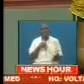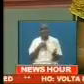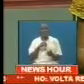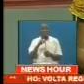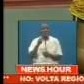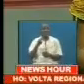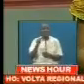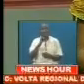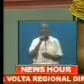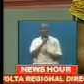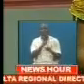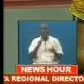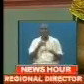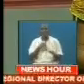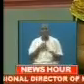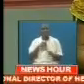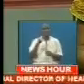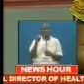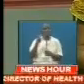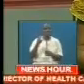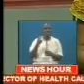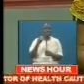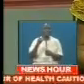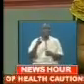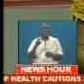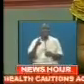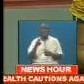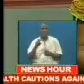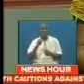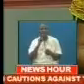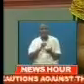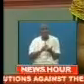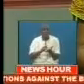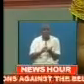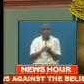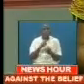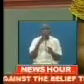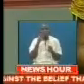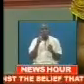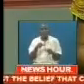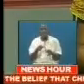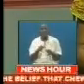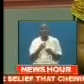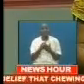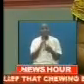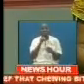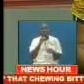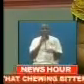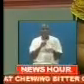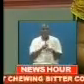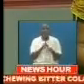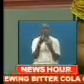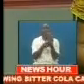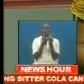other contagious diseases, including cholera, is regular and proper hand washing with soap and running water and the use of